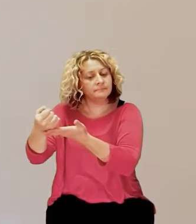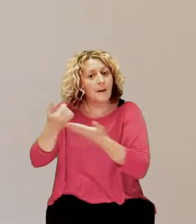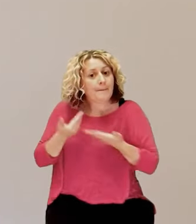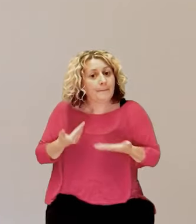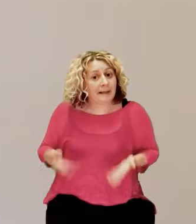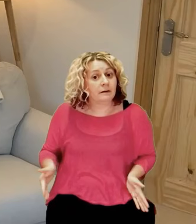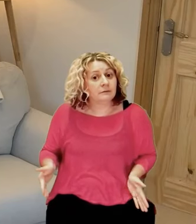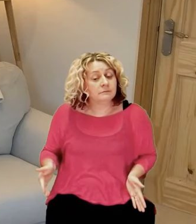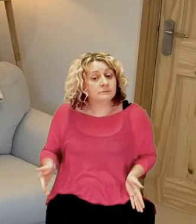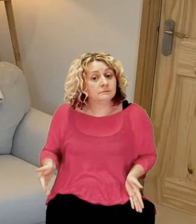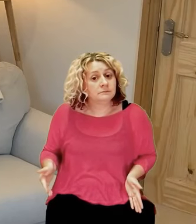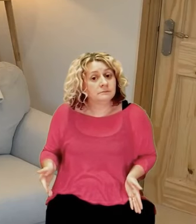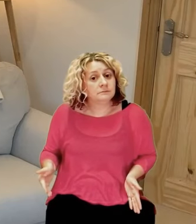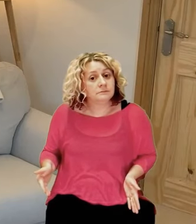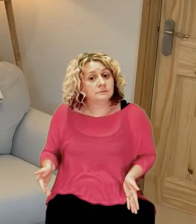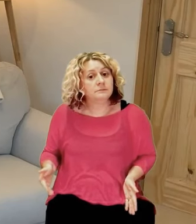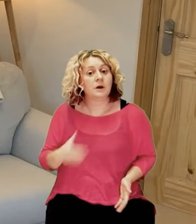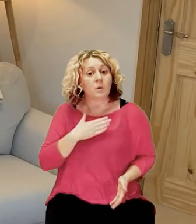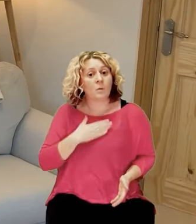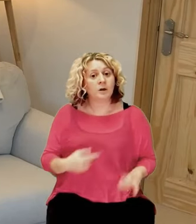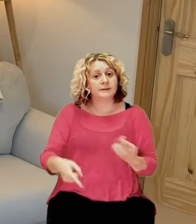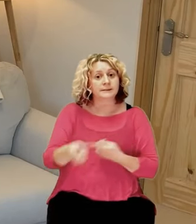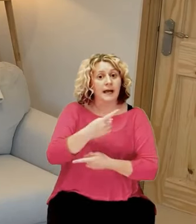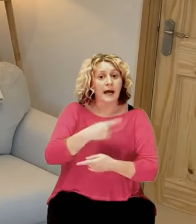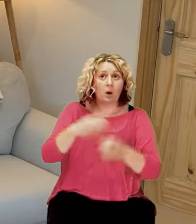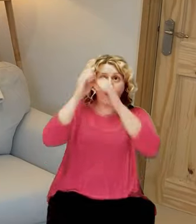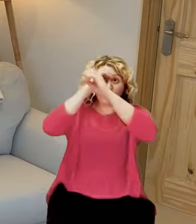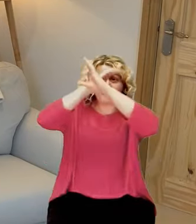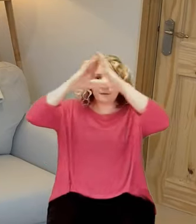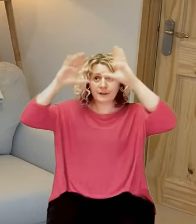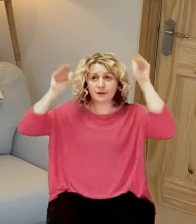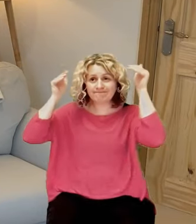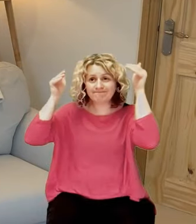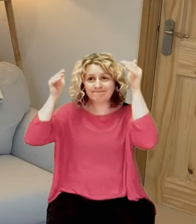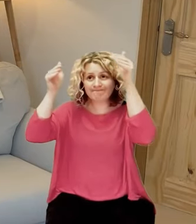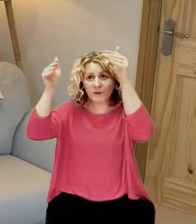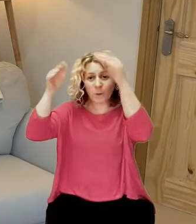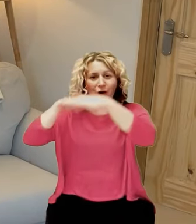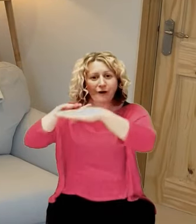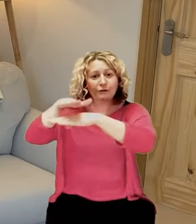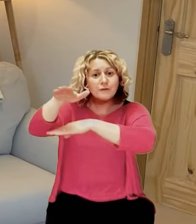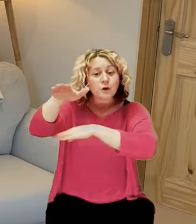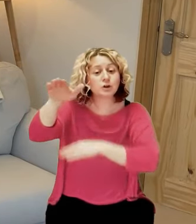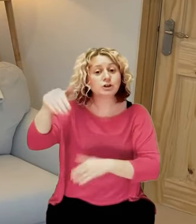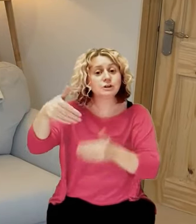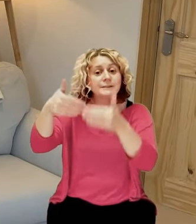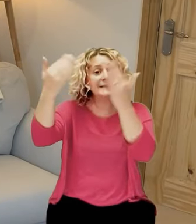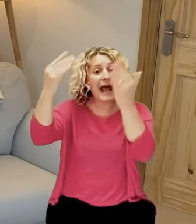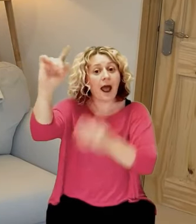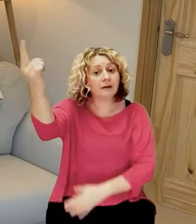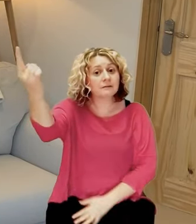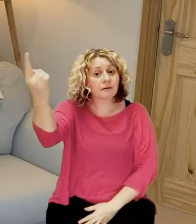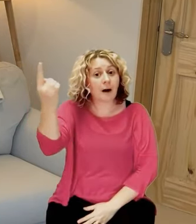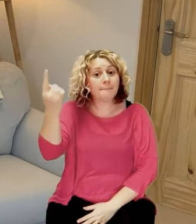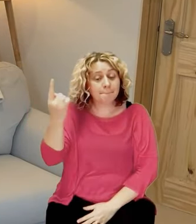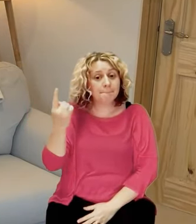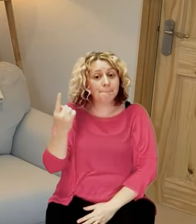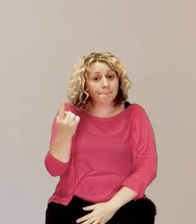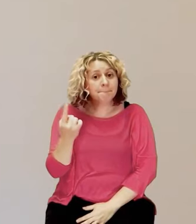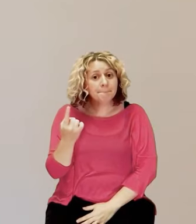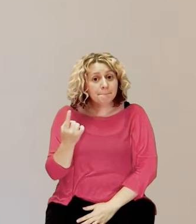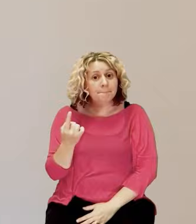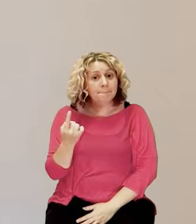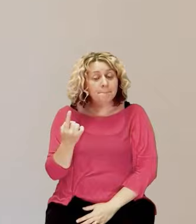day. And he still doesn't stop, verse 14. He wants to purify for himself a people that are his